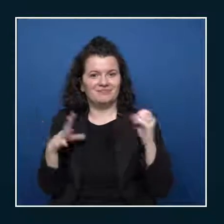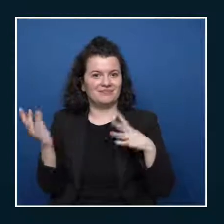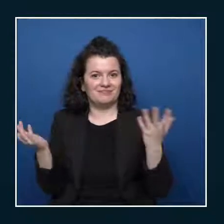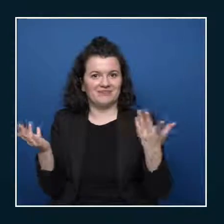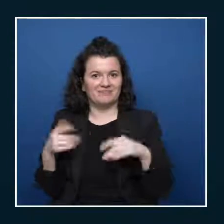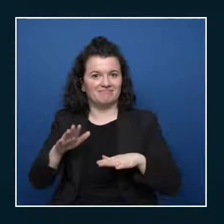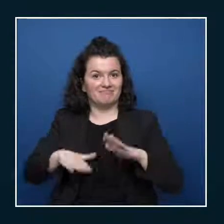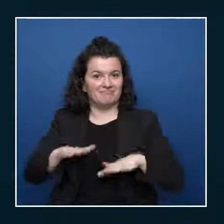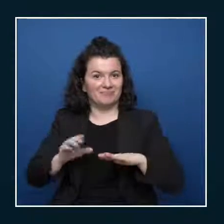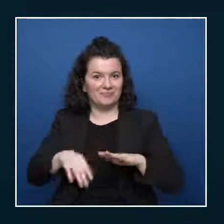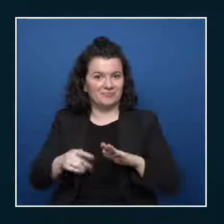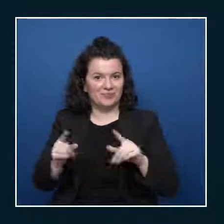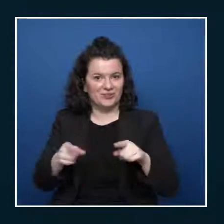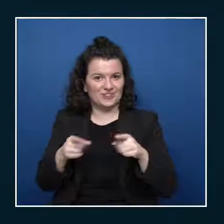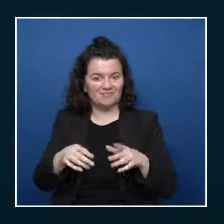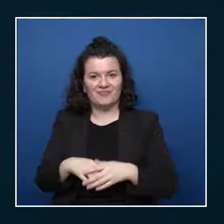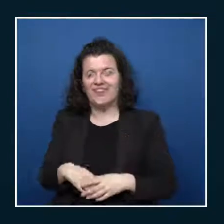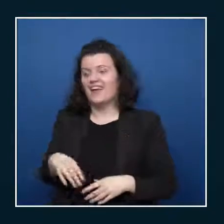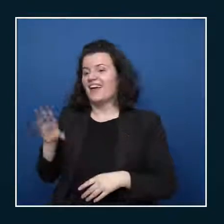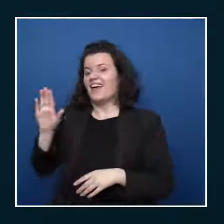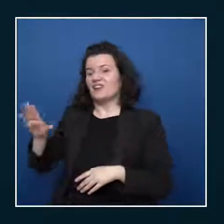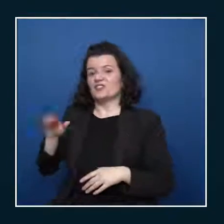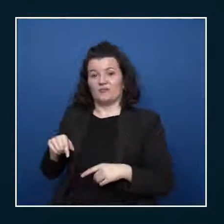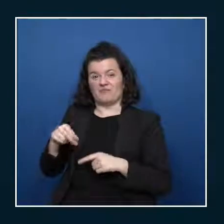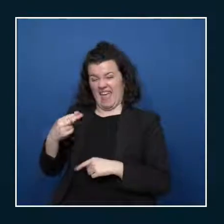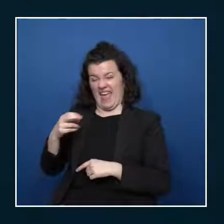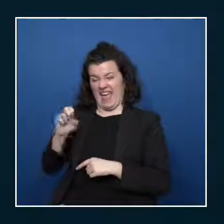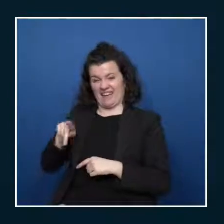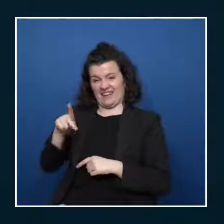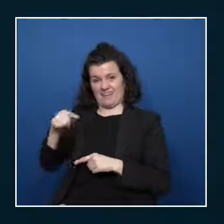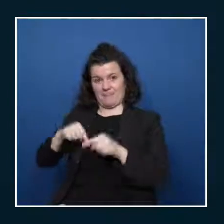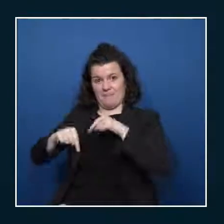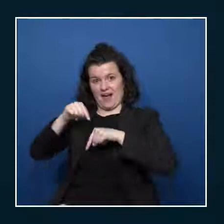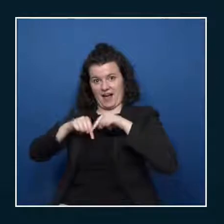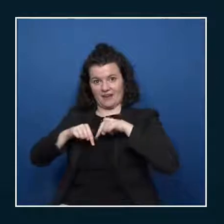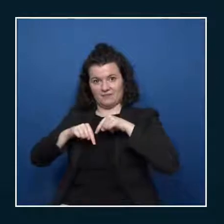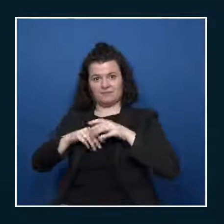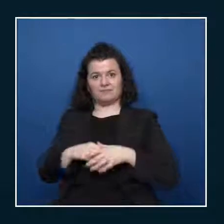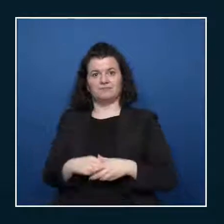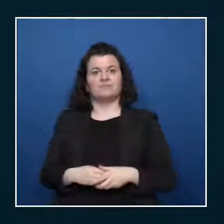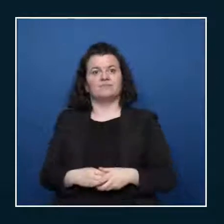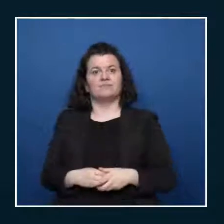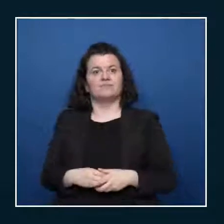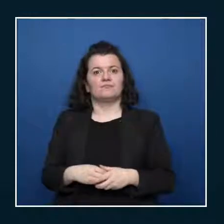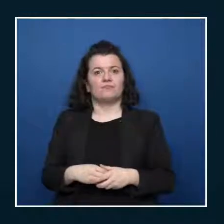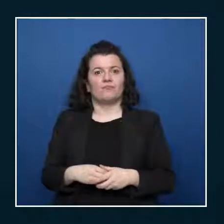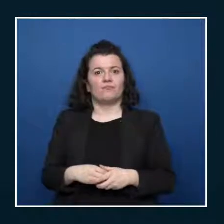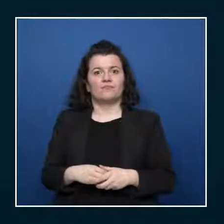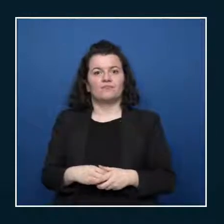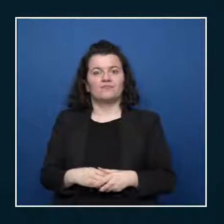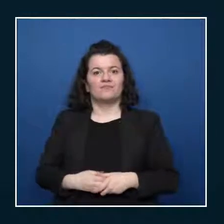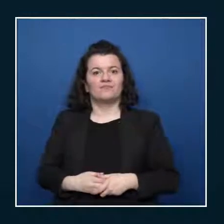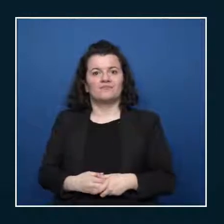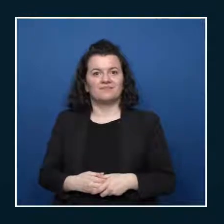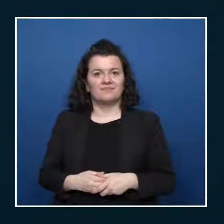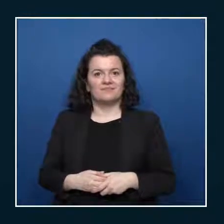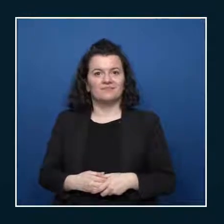So Azure Percept, that one, the new IoT thing.